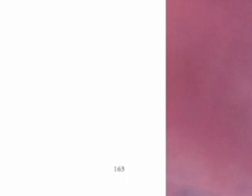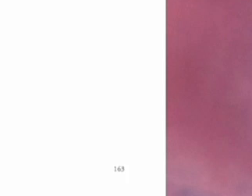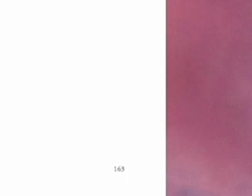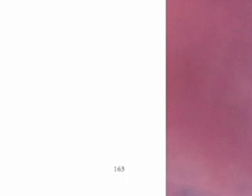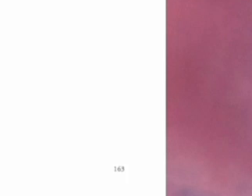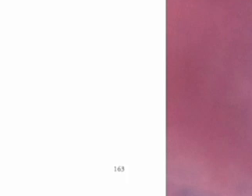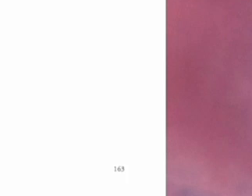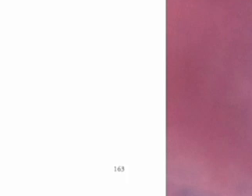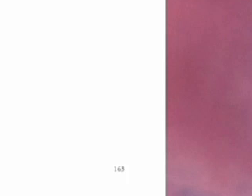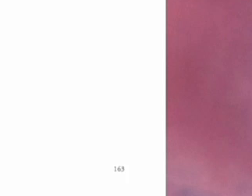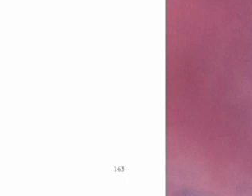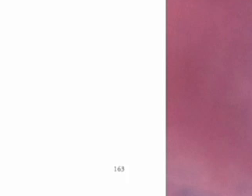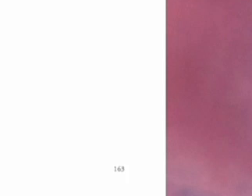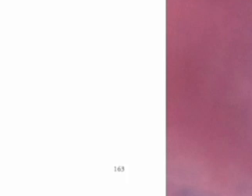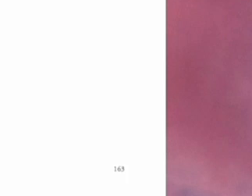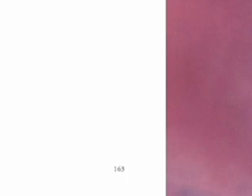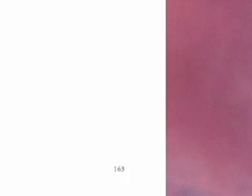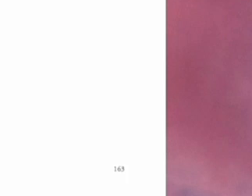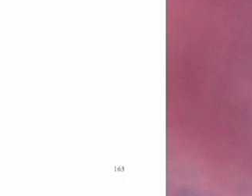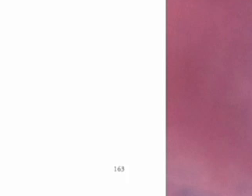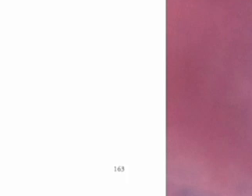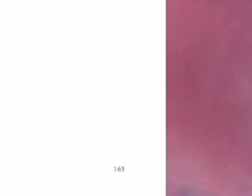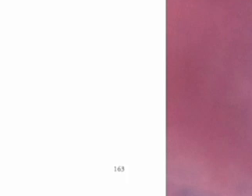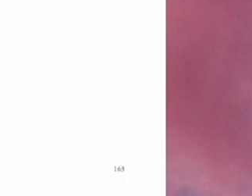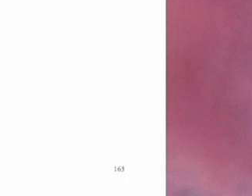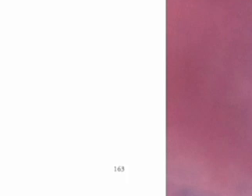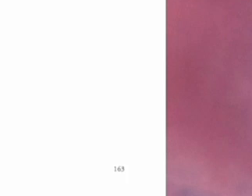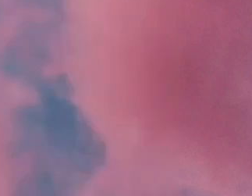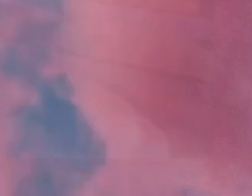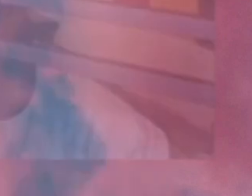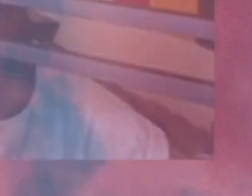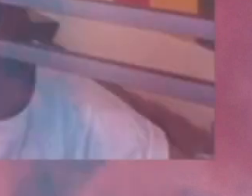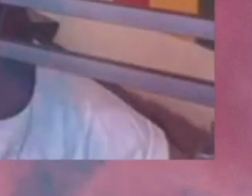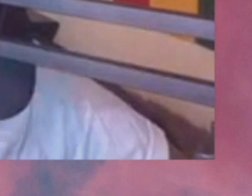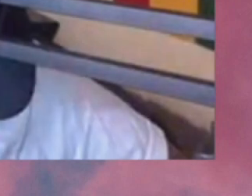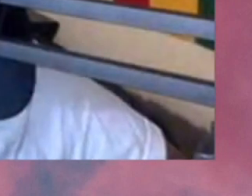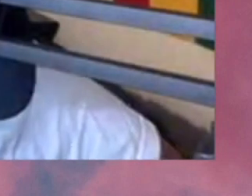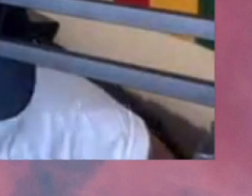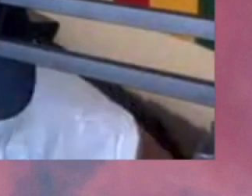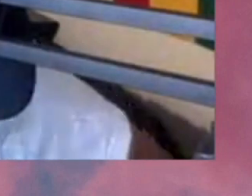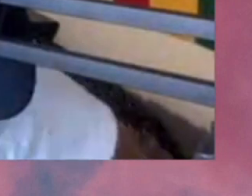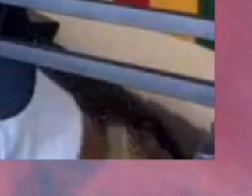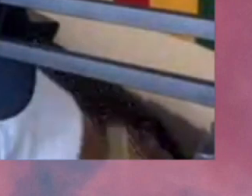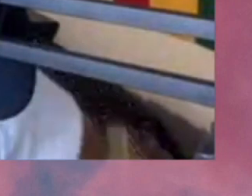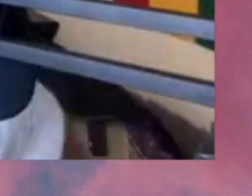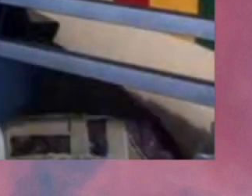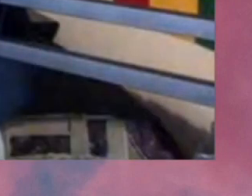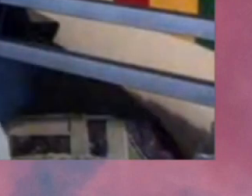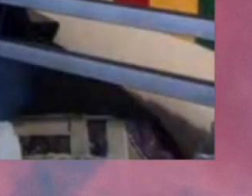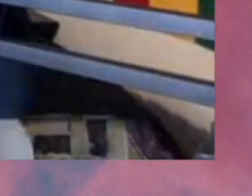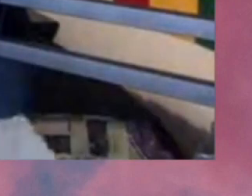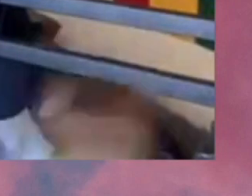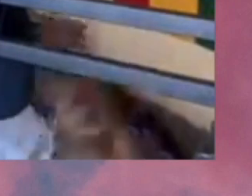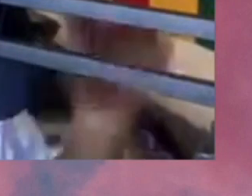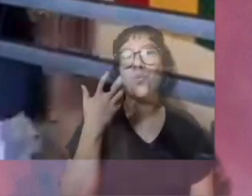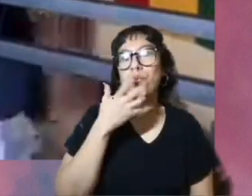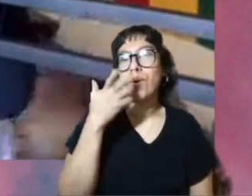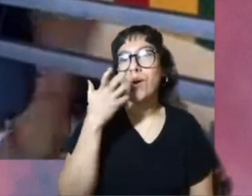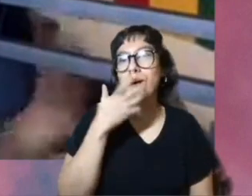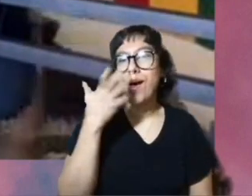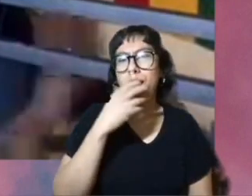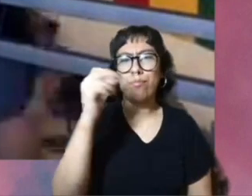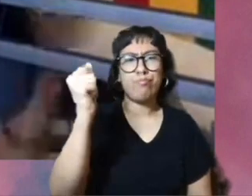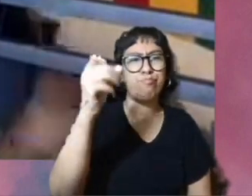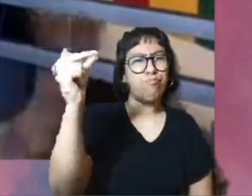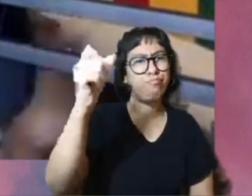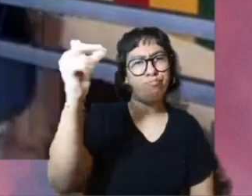one time, and I get these people enough. Try to throw my niggas on the stage before my shit in and cut. Wow, wow, wow, wow, wow. Come on,